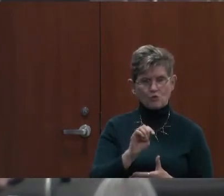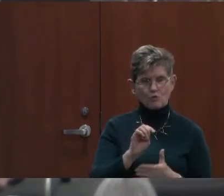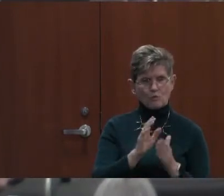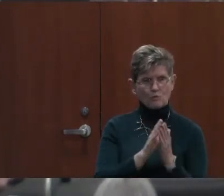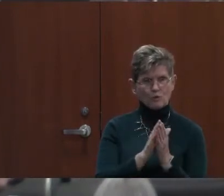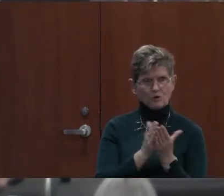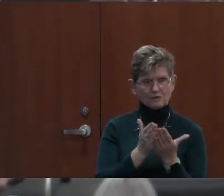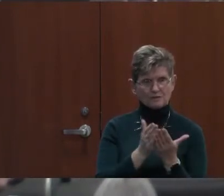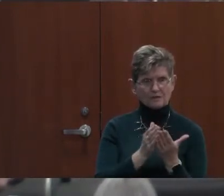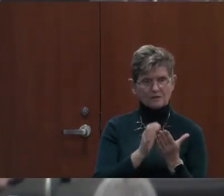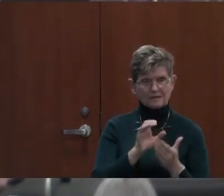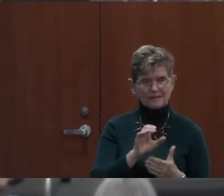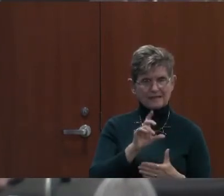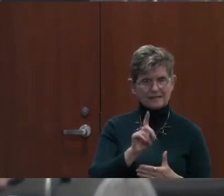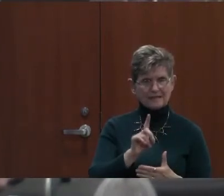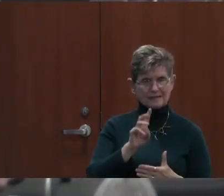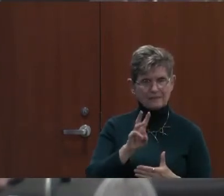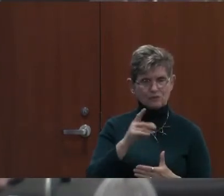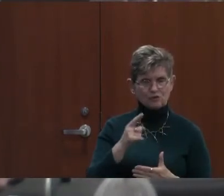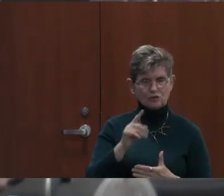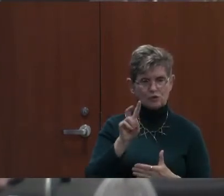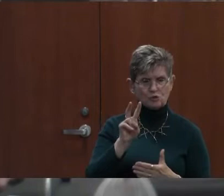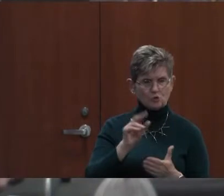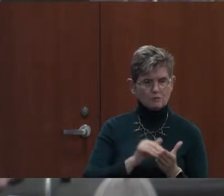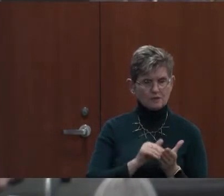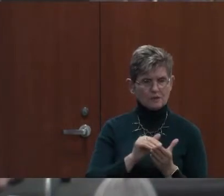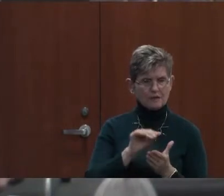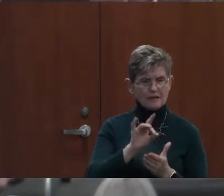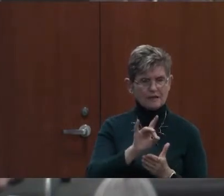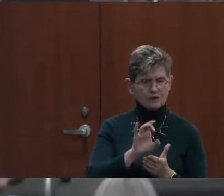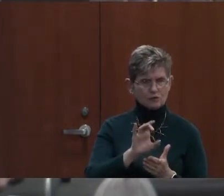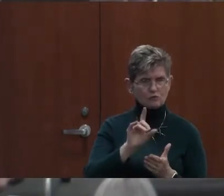CDWG at a cost of